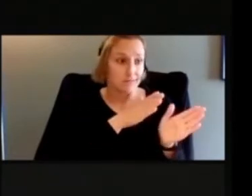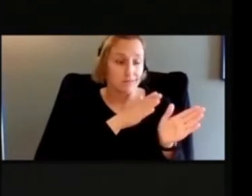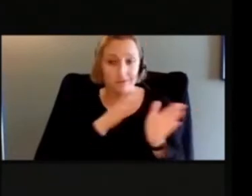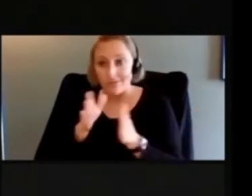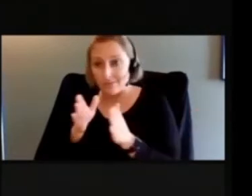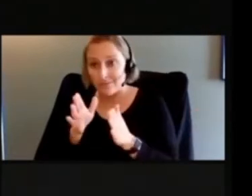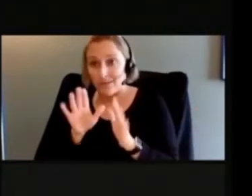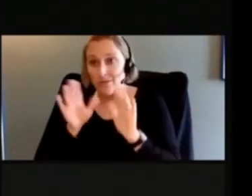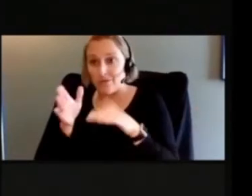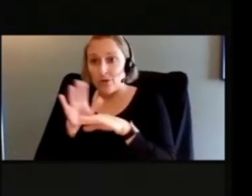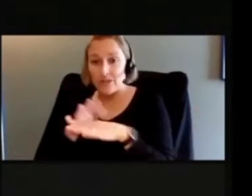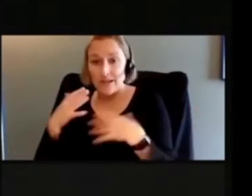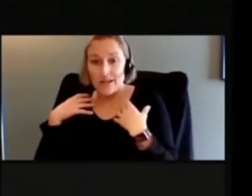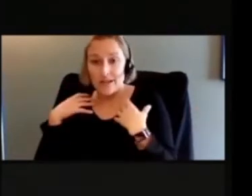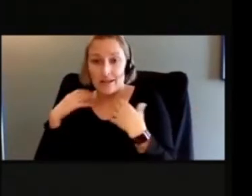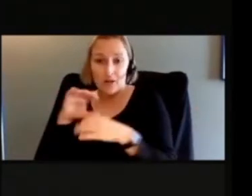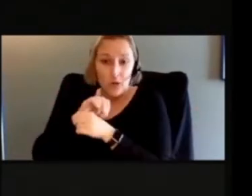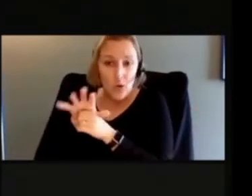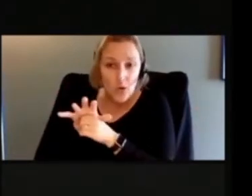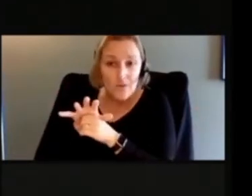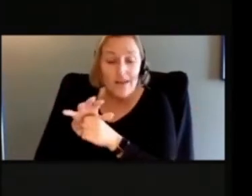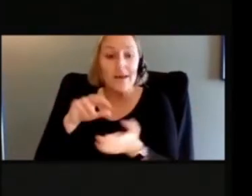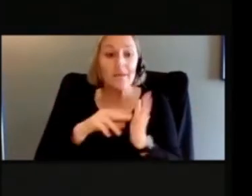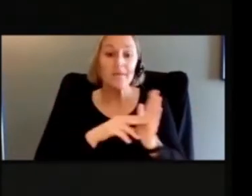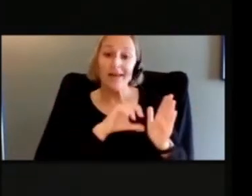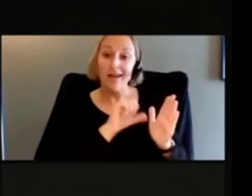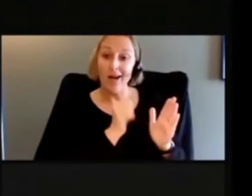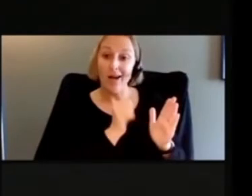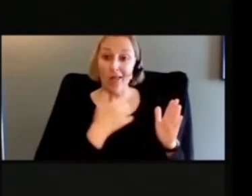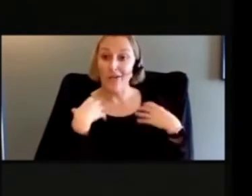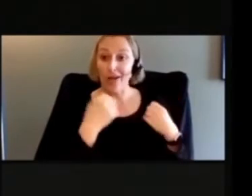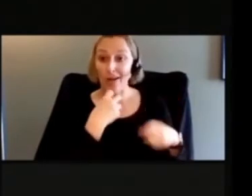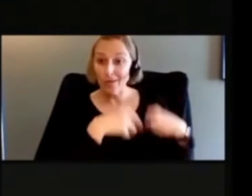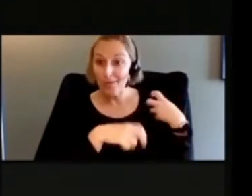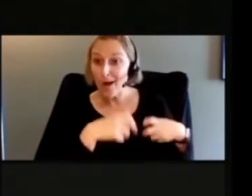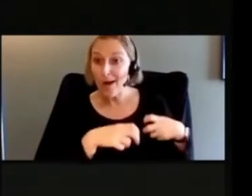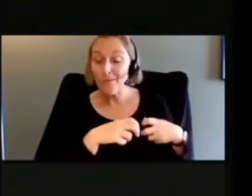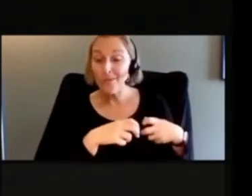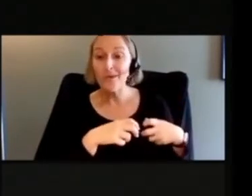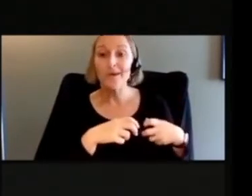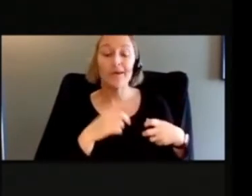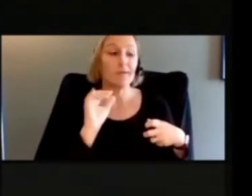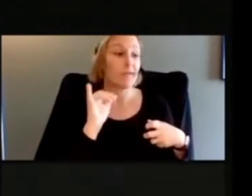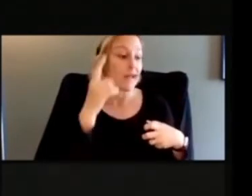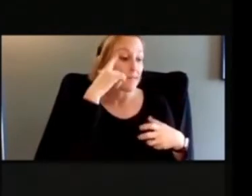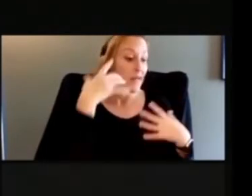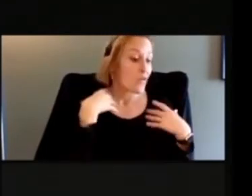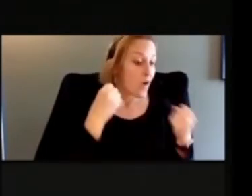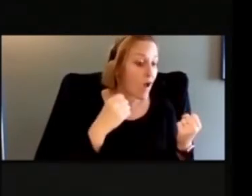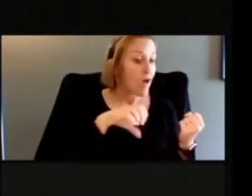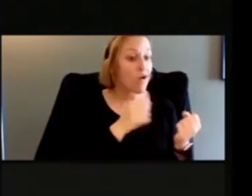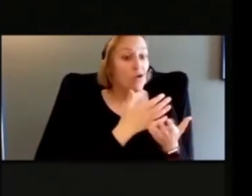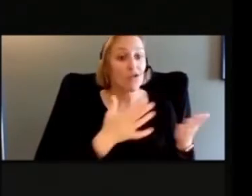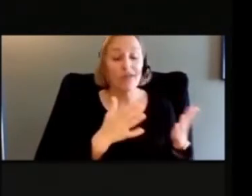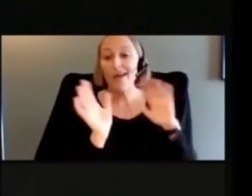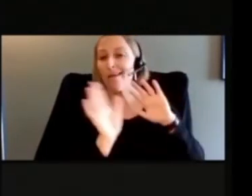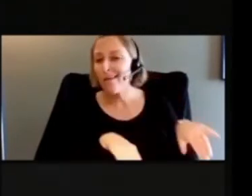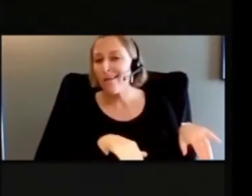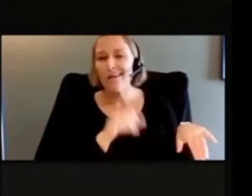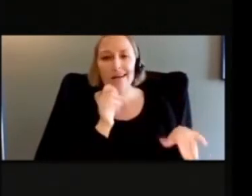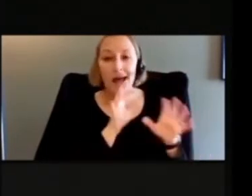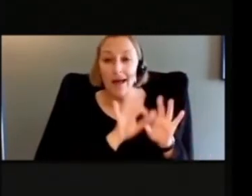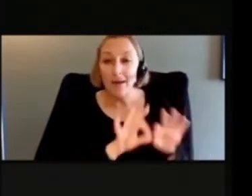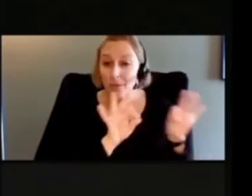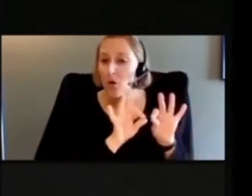related challenges, right? It's not that these other health challenges, including my focus in terms of mental health, all of a sudden are no longer important or